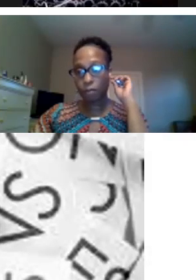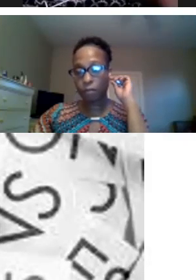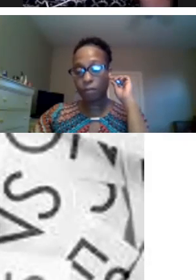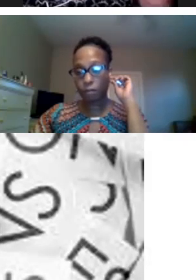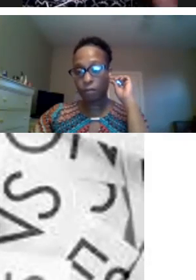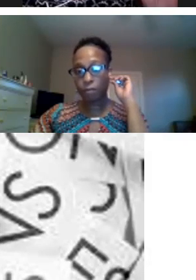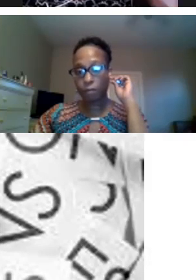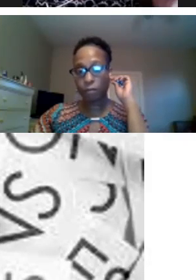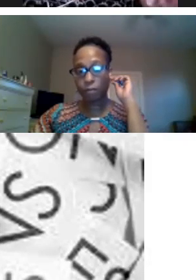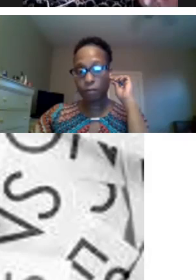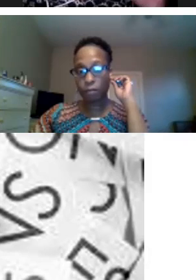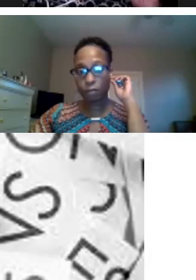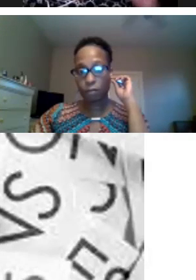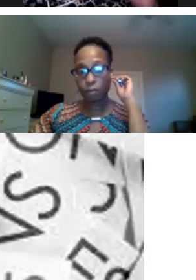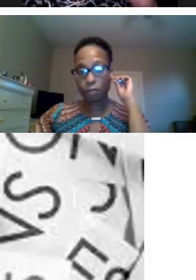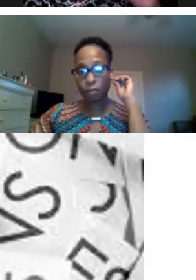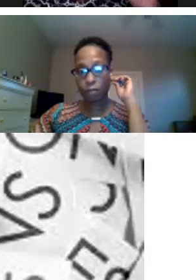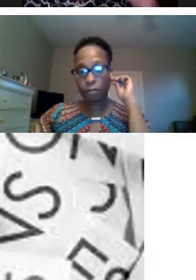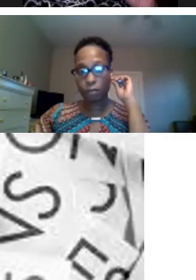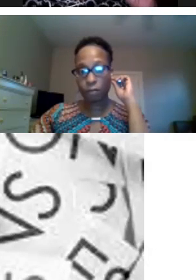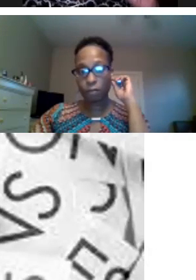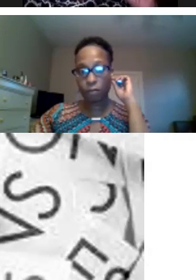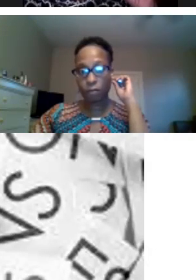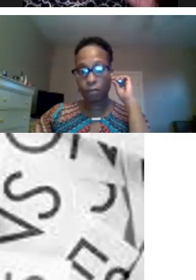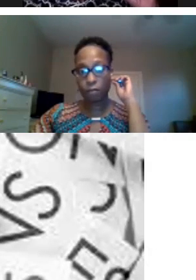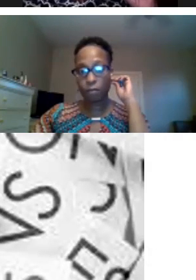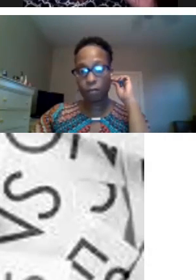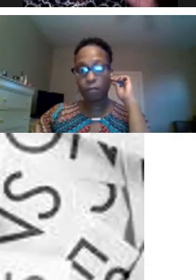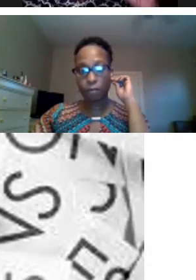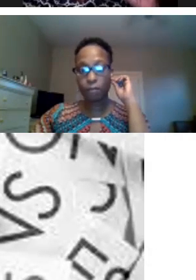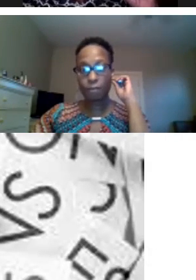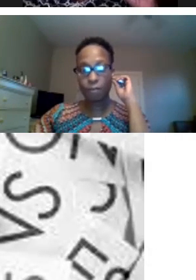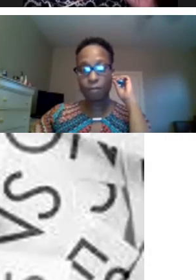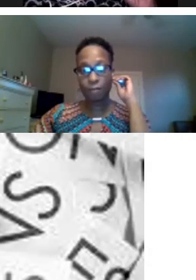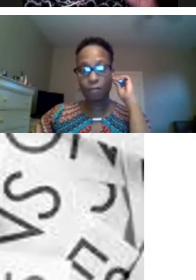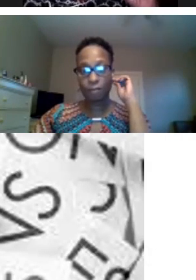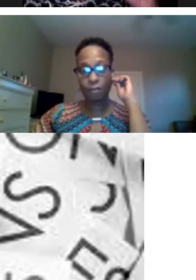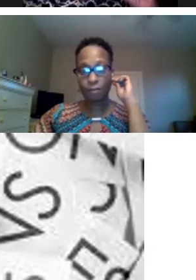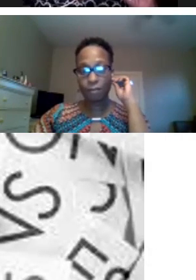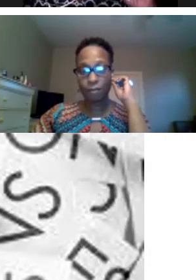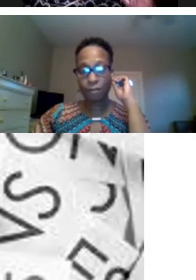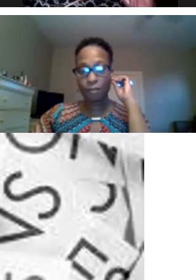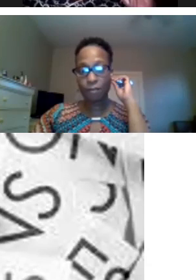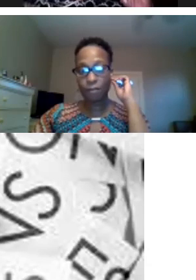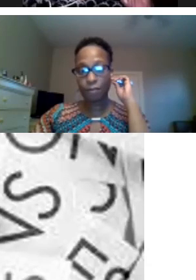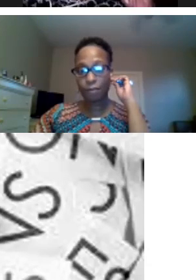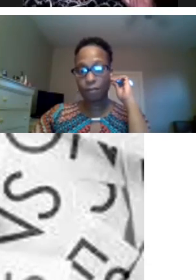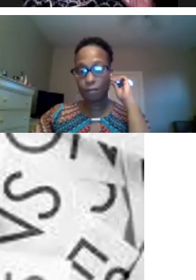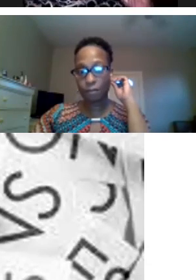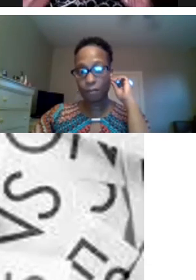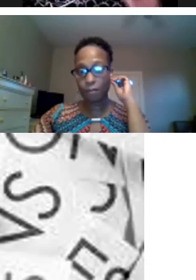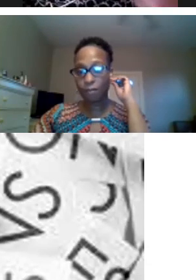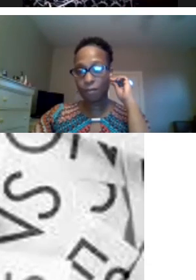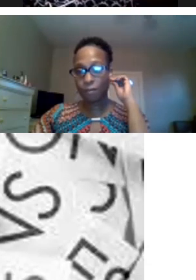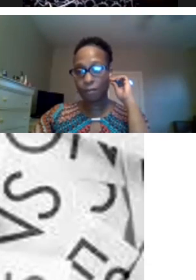clear, and make sure that you don't give up when you asking them the question. Stand there until they